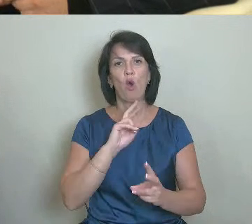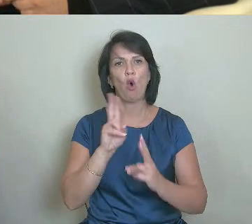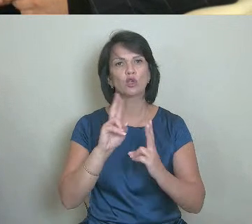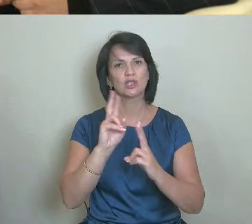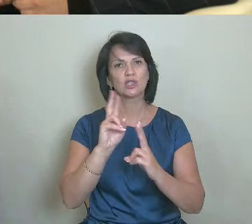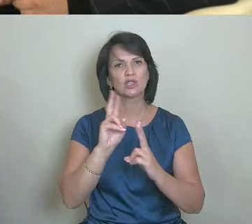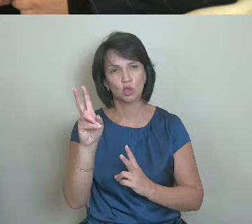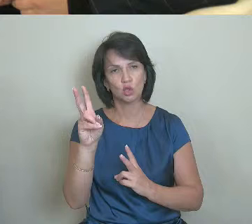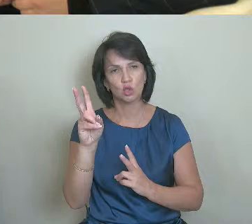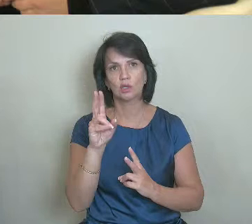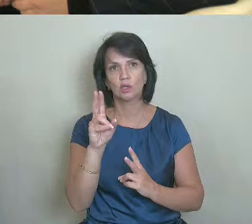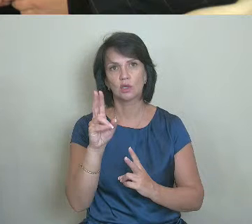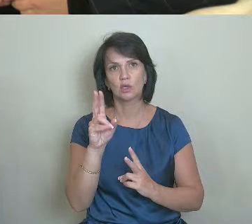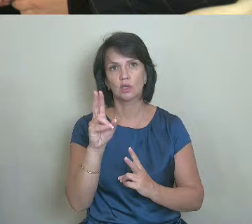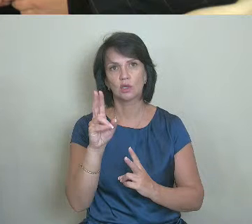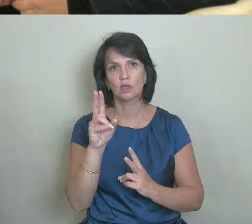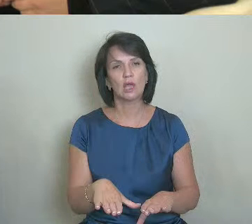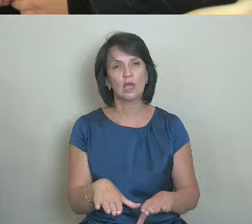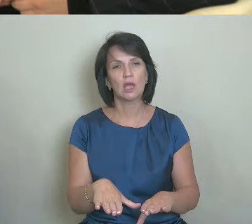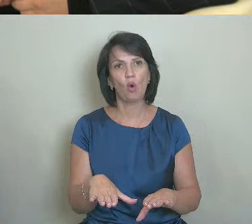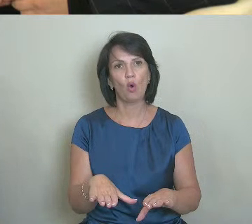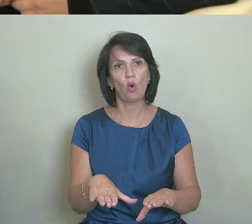court